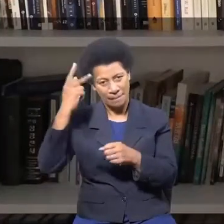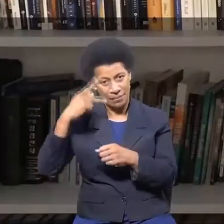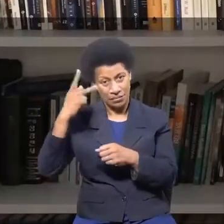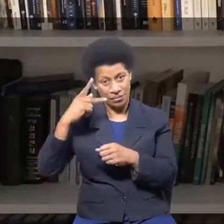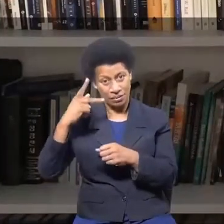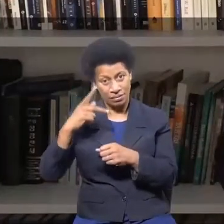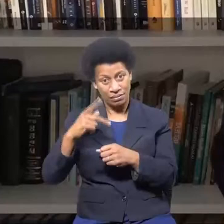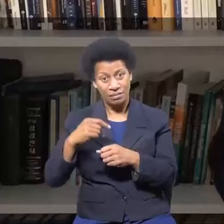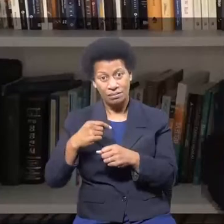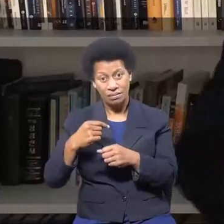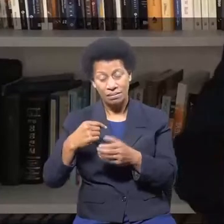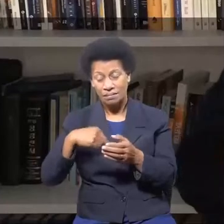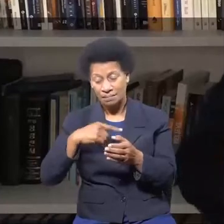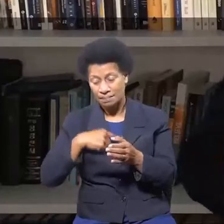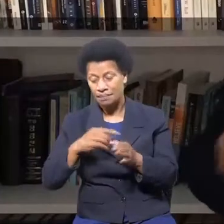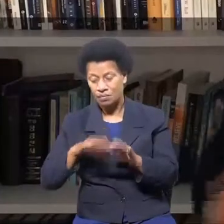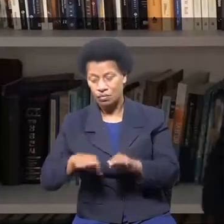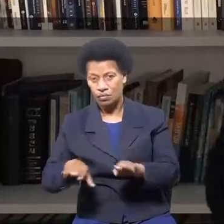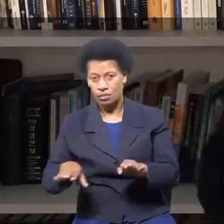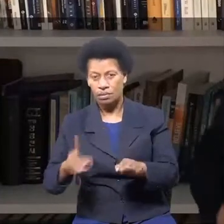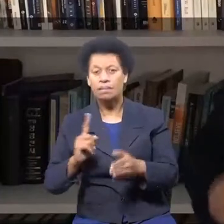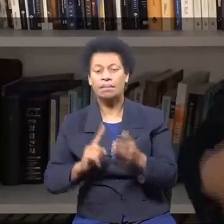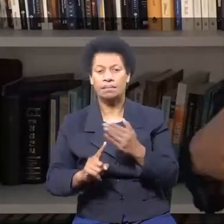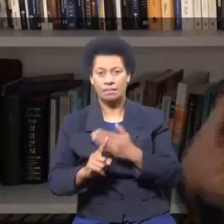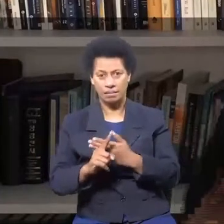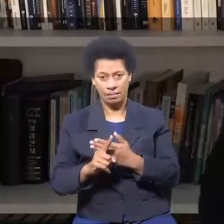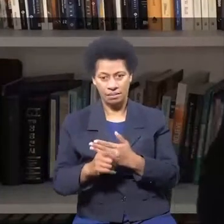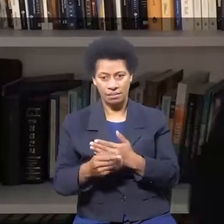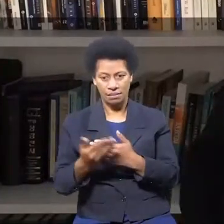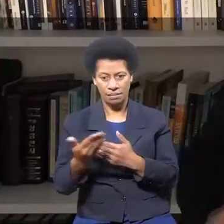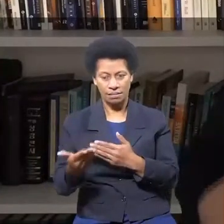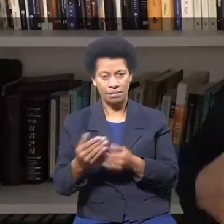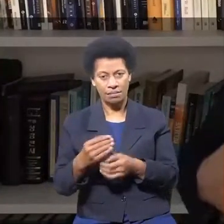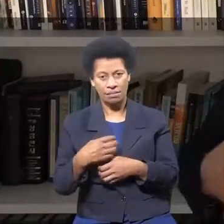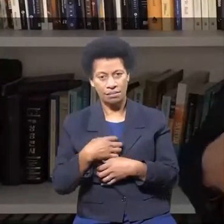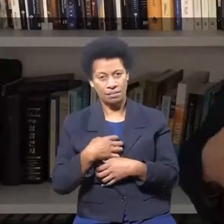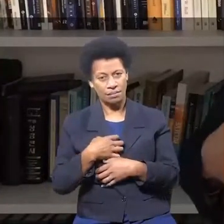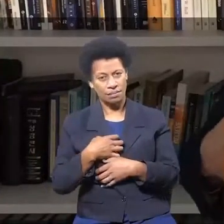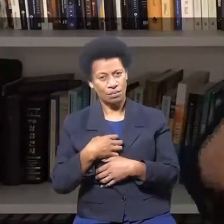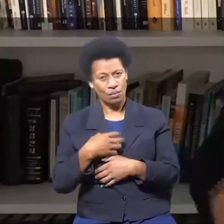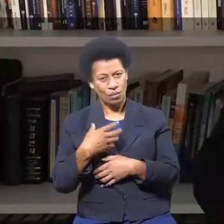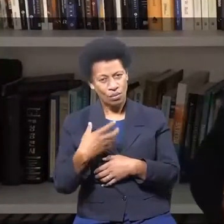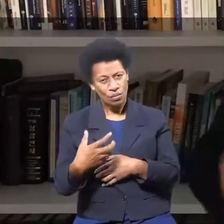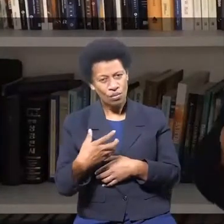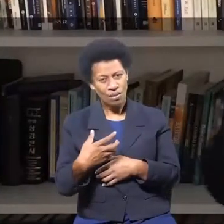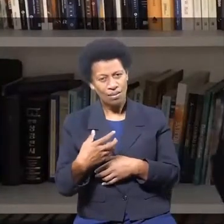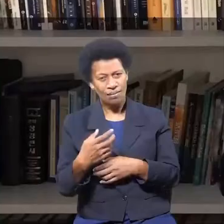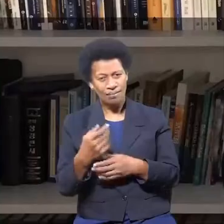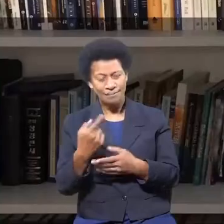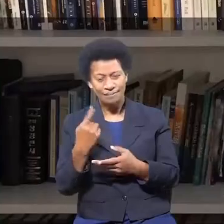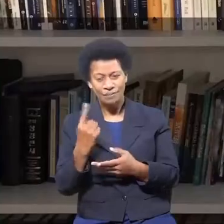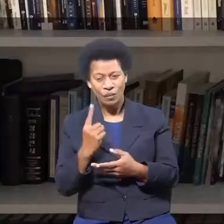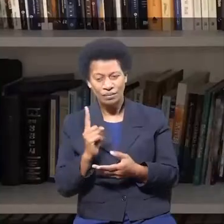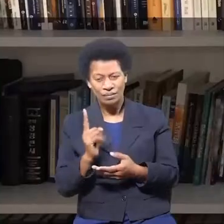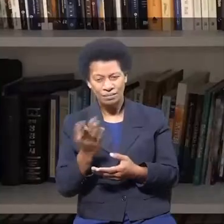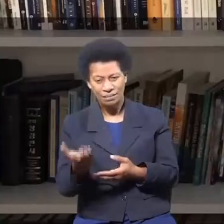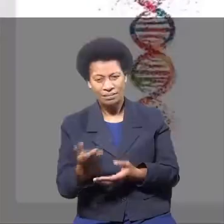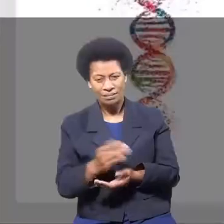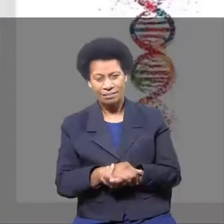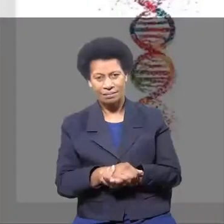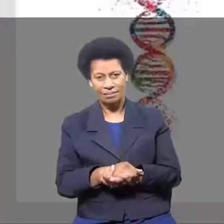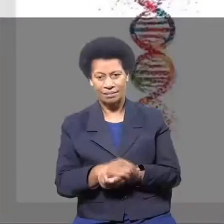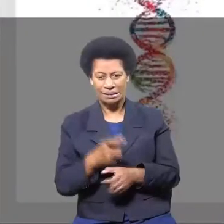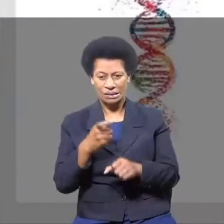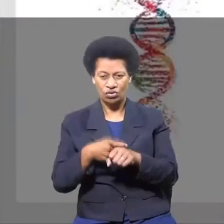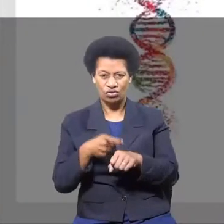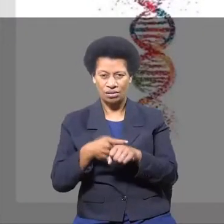children, there's an increased amount of mutations and errors as well.